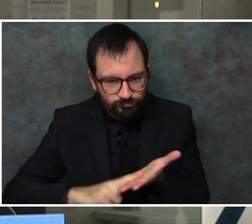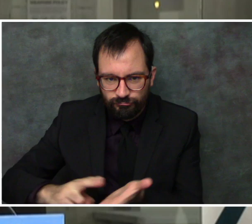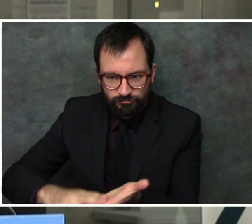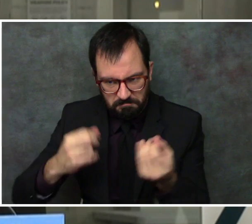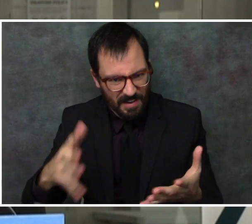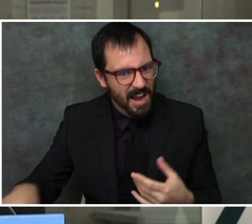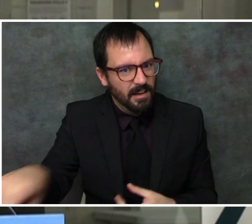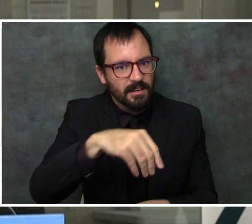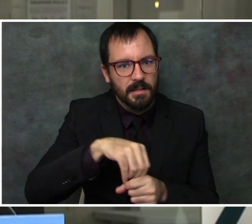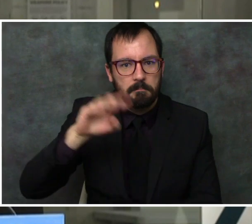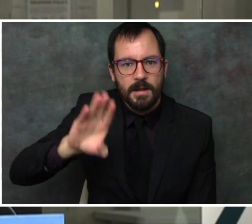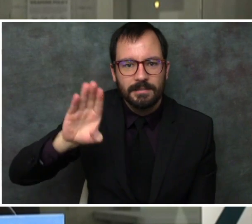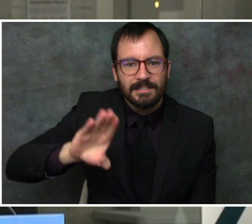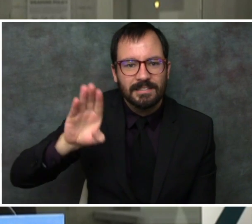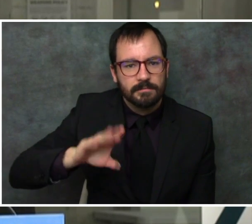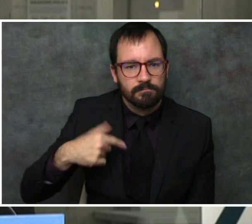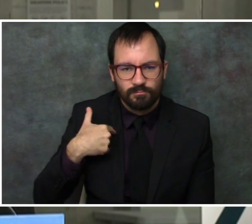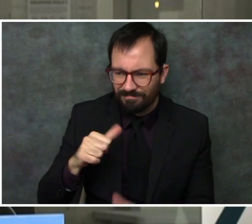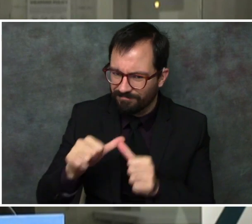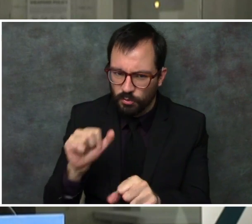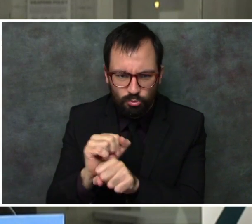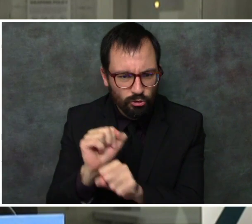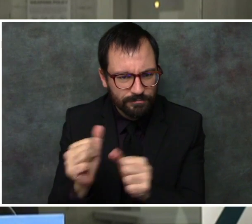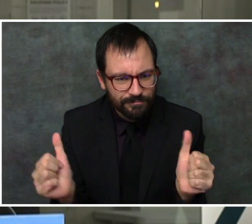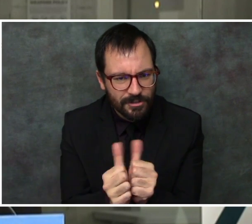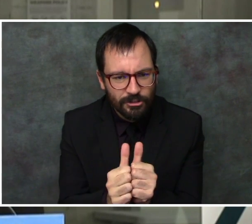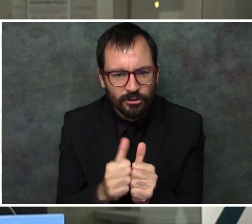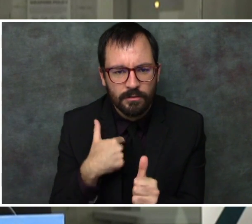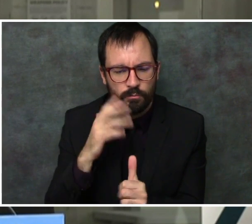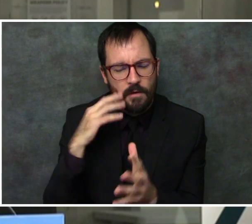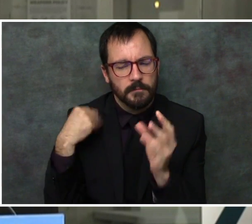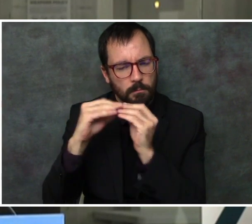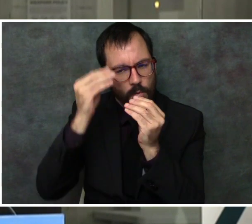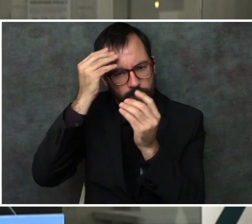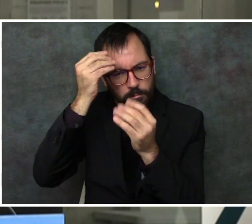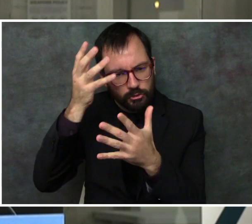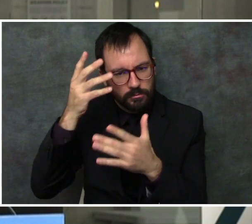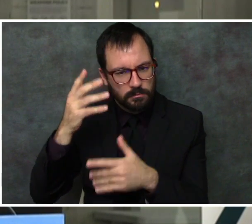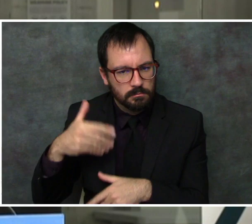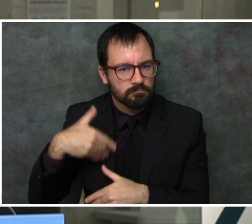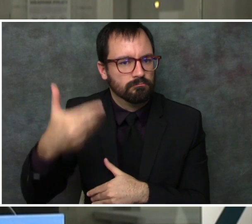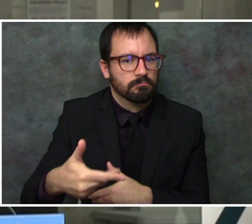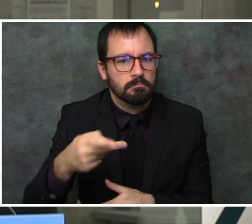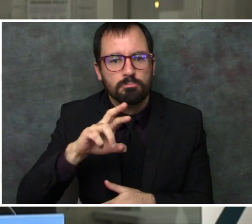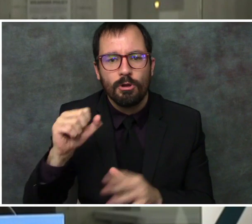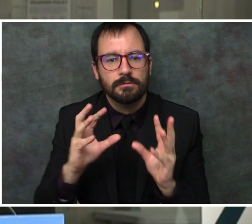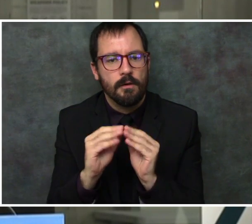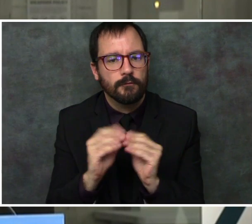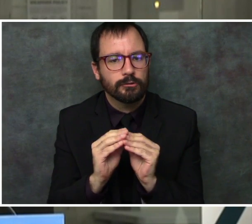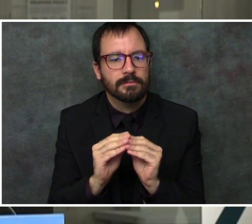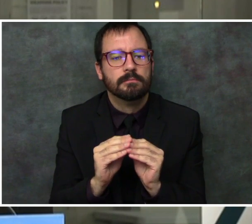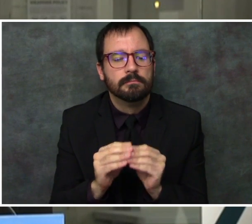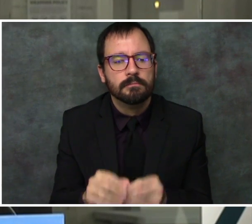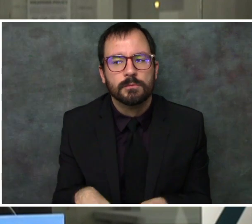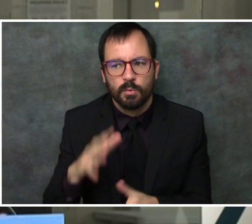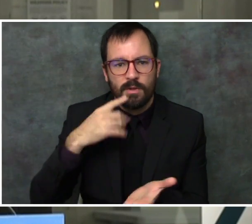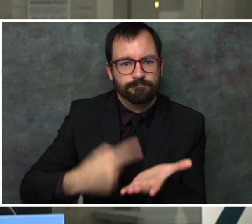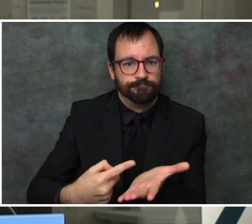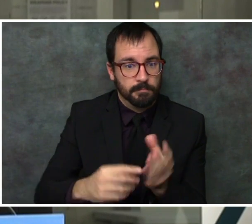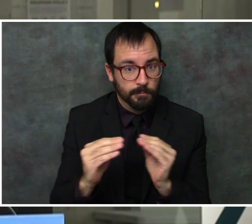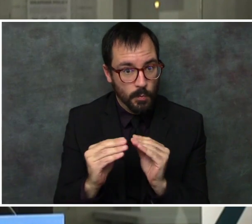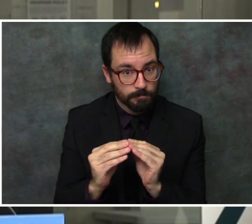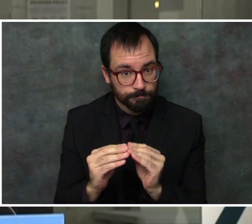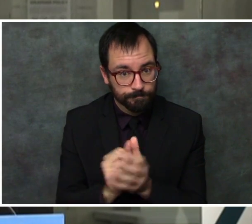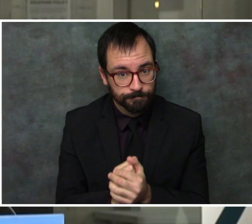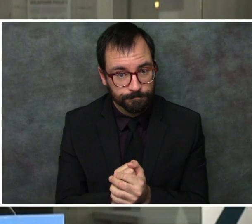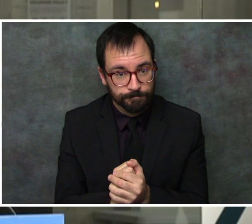more information at the next press conference to talk about that. As we move forward here, a couple of last things